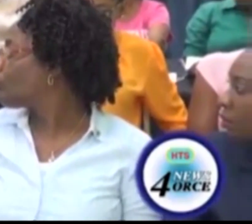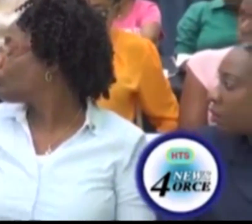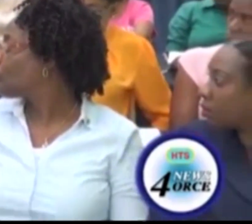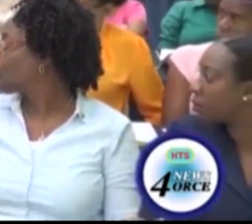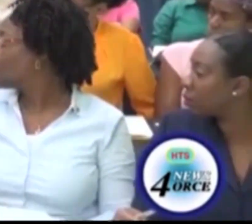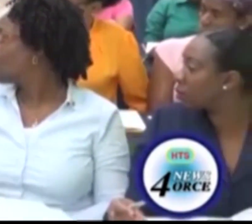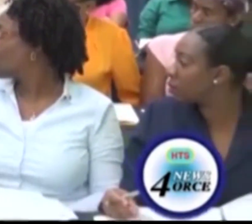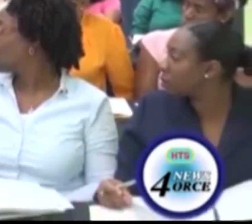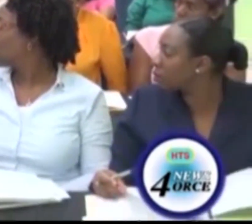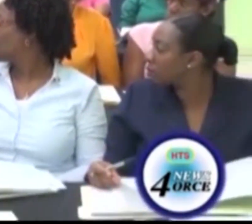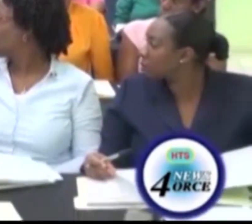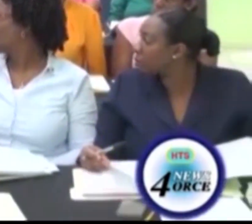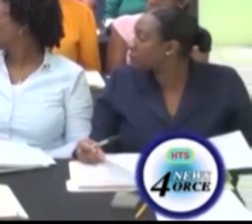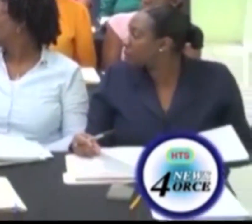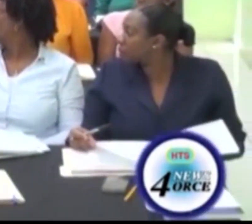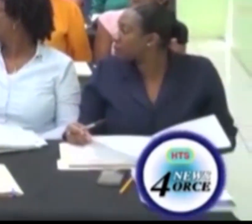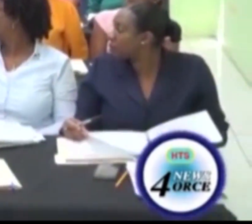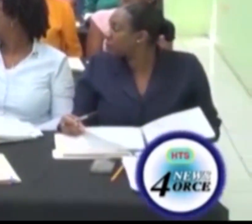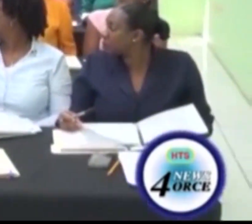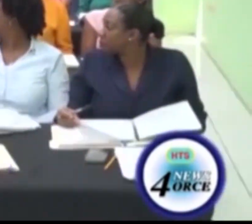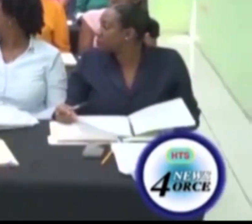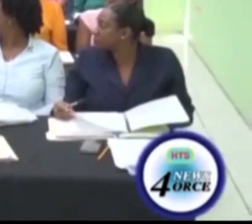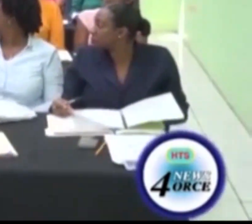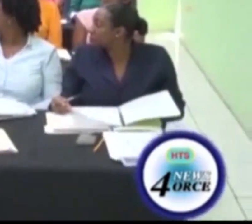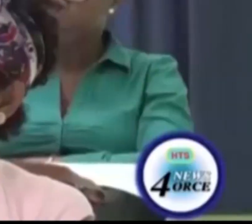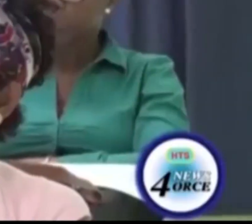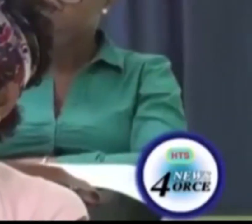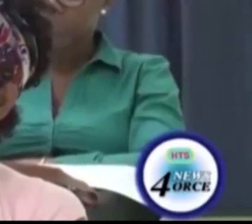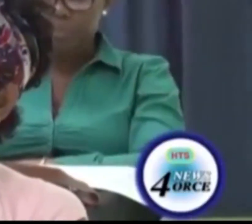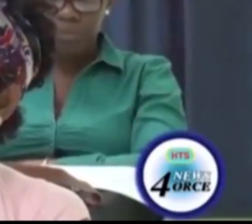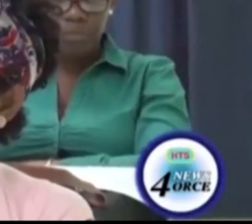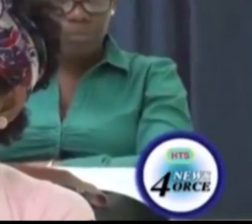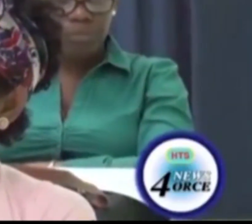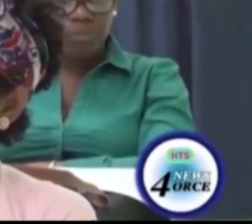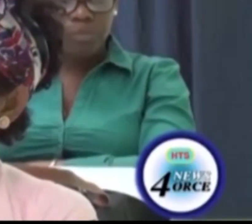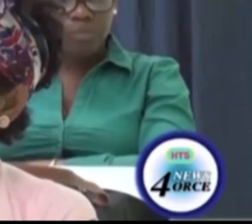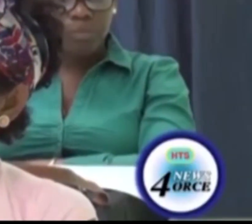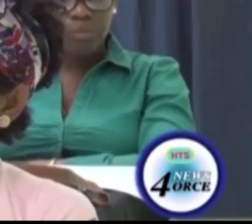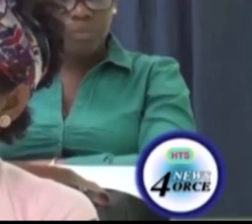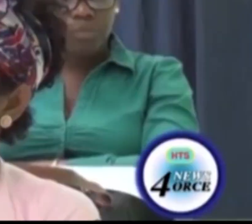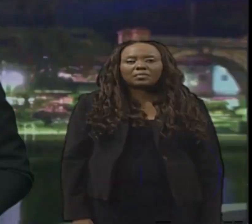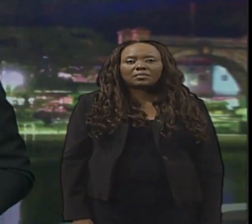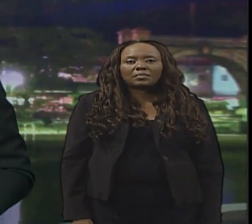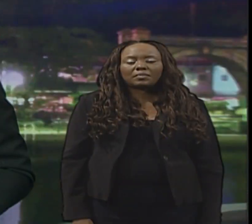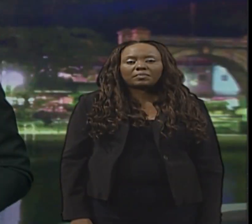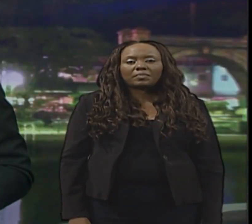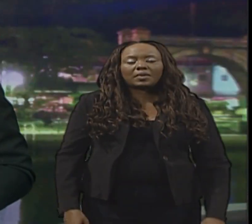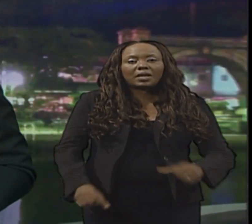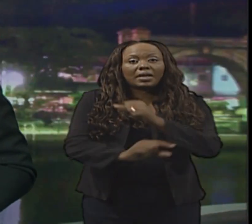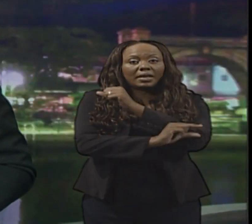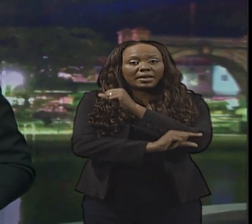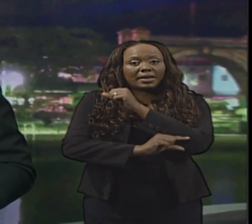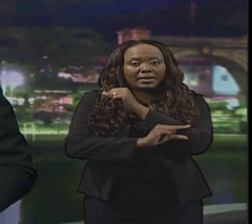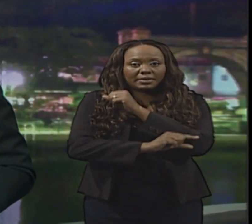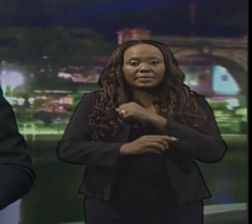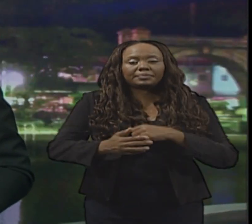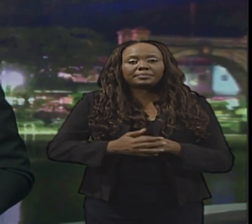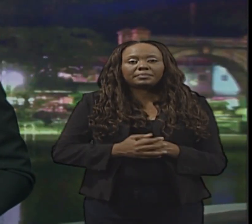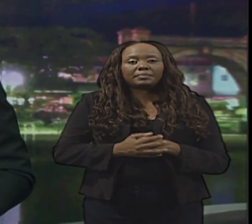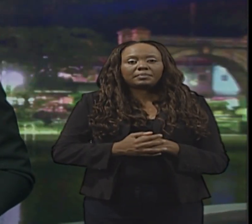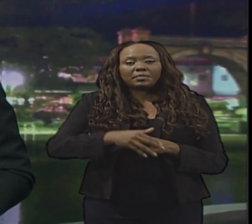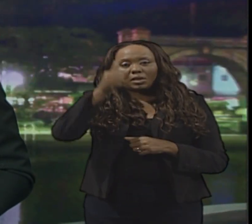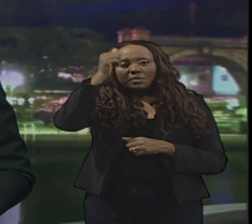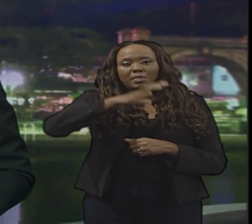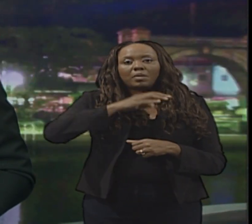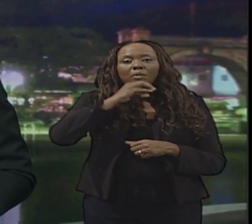and also principals and alternates who would serve as shelter managers. Over in Guyana, a